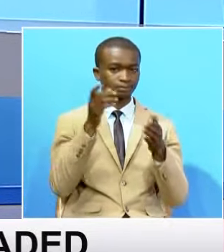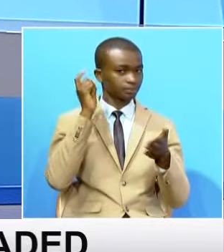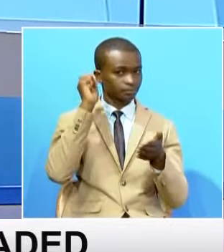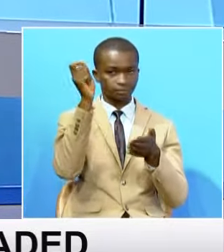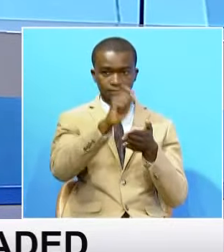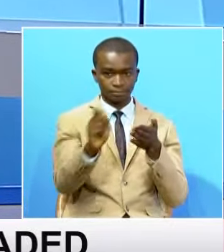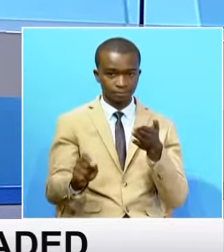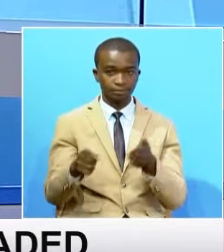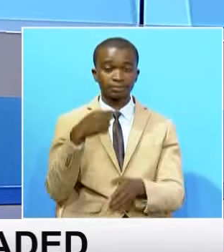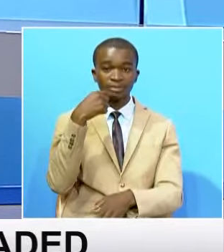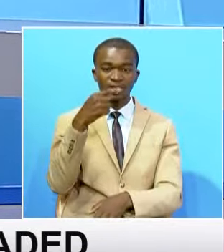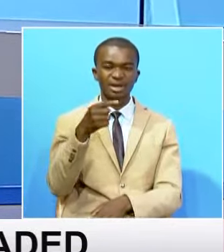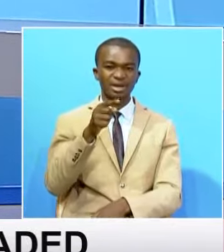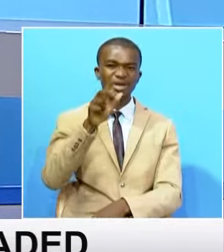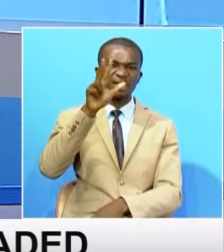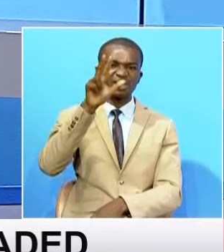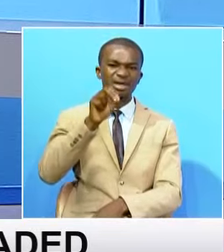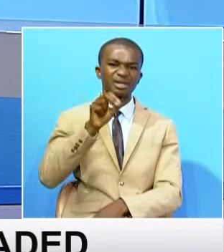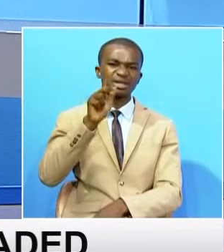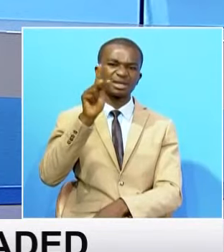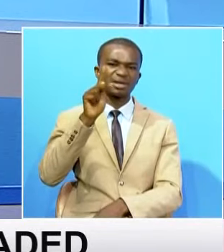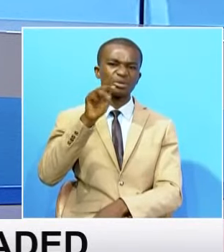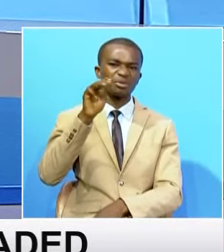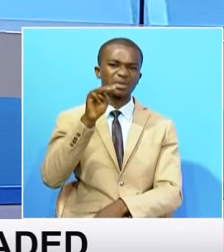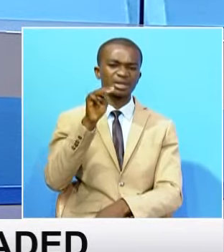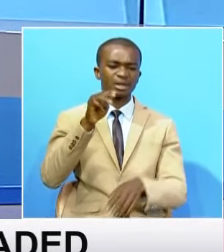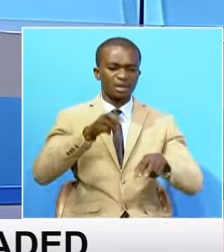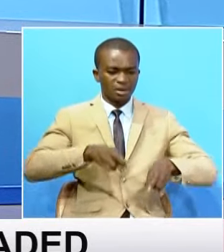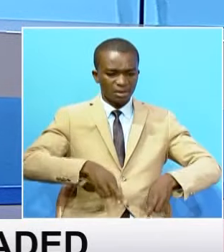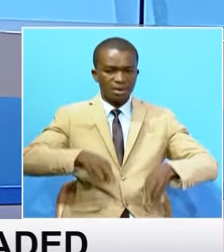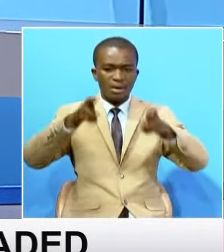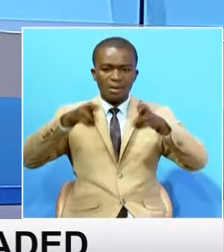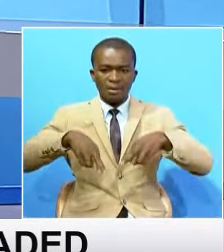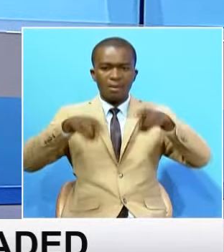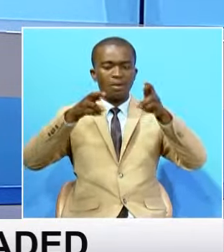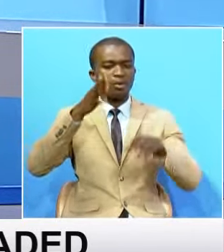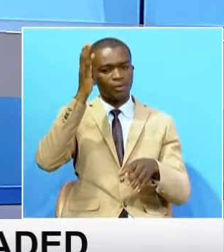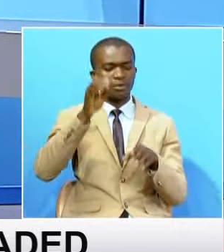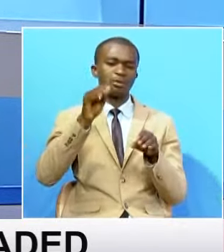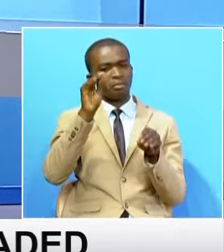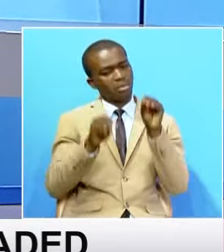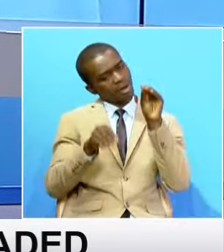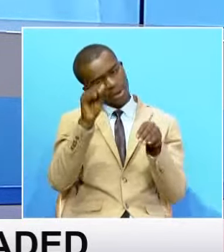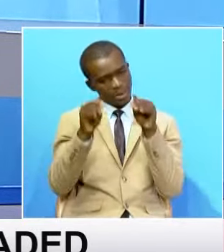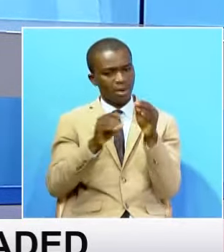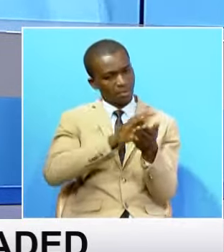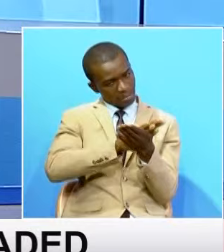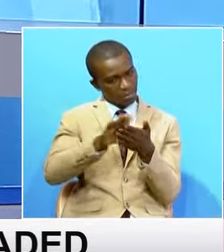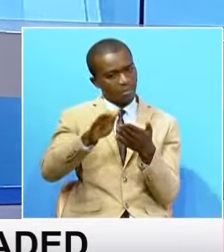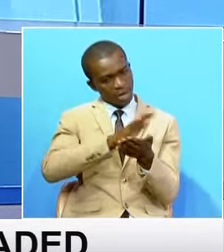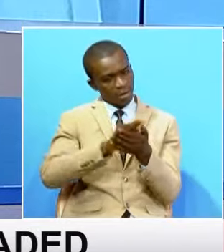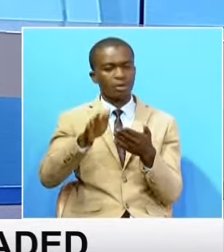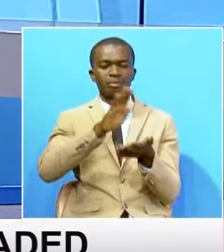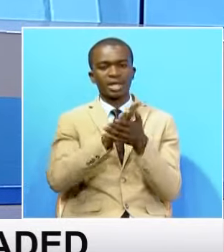says over 30 kilometers of township roads will be upgraded to bituminous standard at a cost of 200